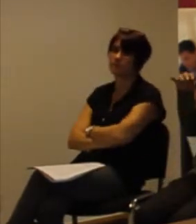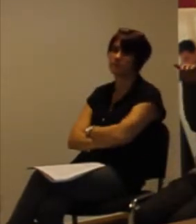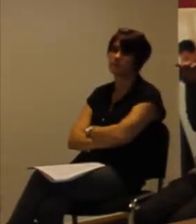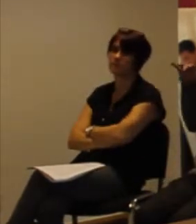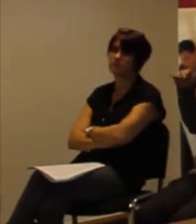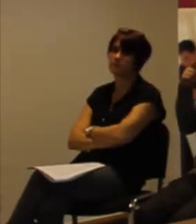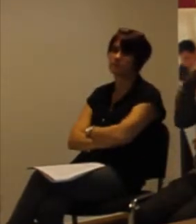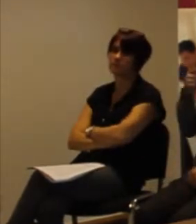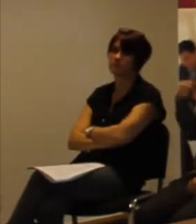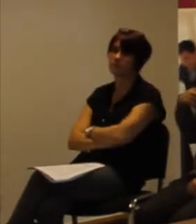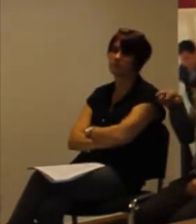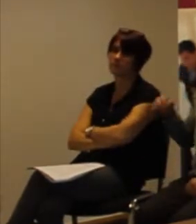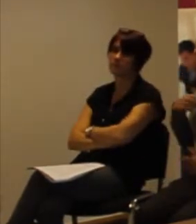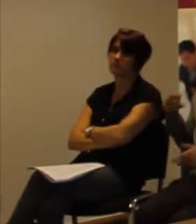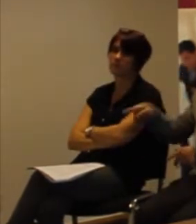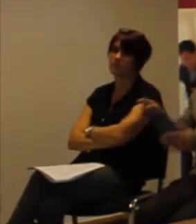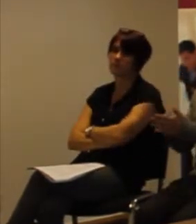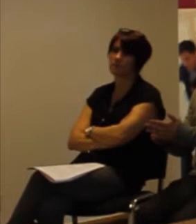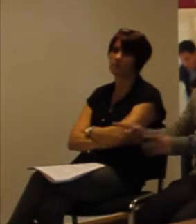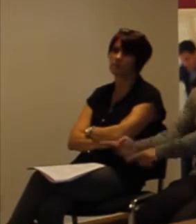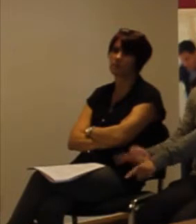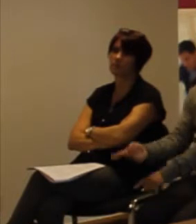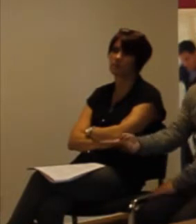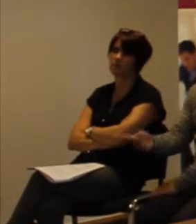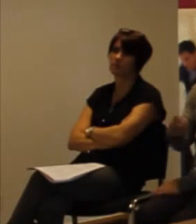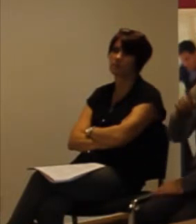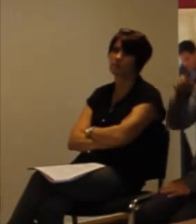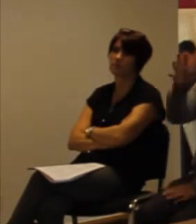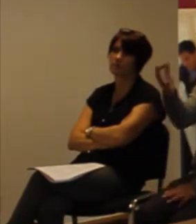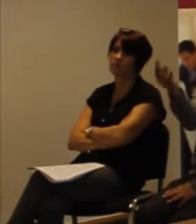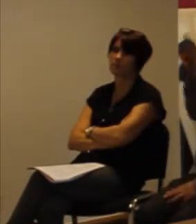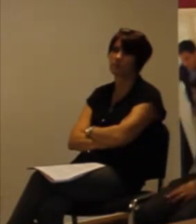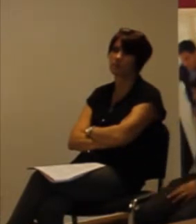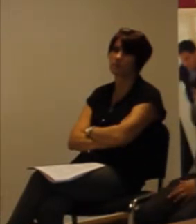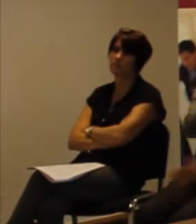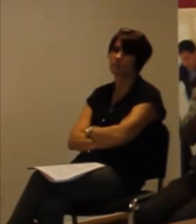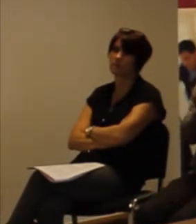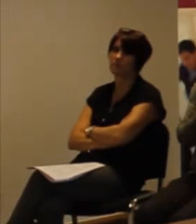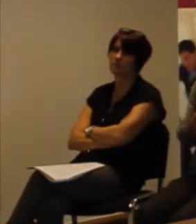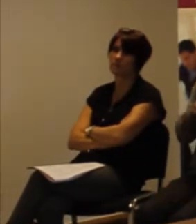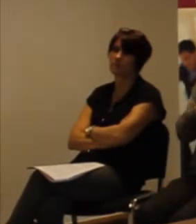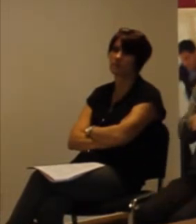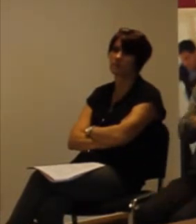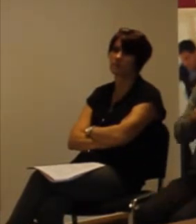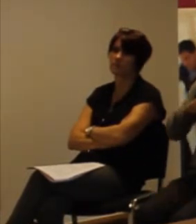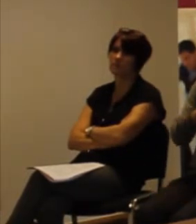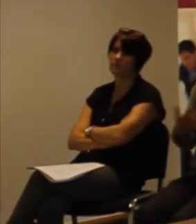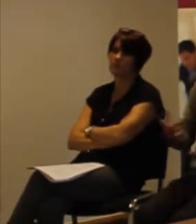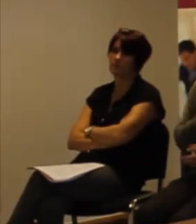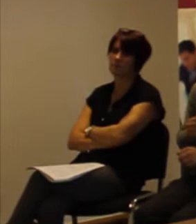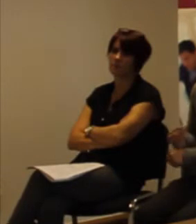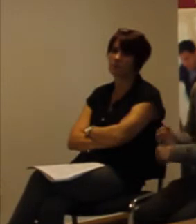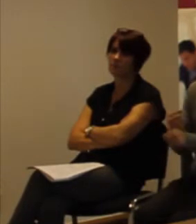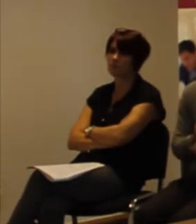over what the scribe's done. And is that just an exam conditions, or is that Yeah, more? that's what I was Well, it's